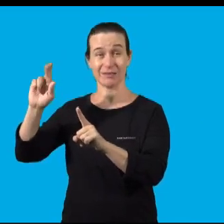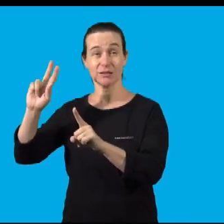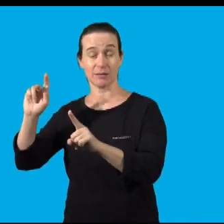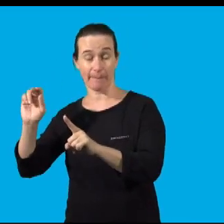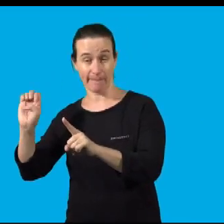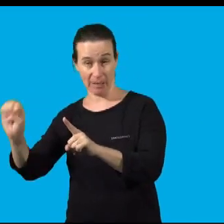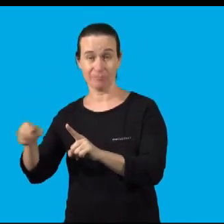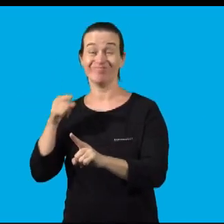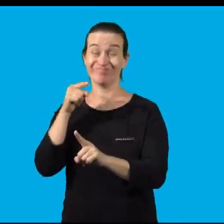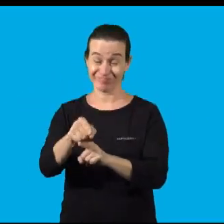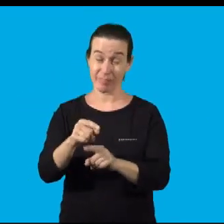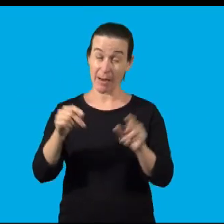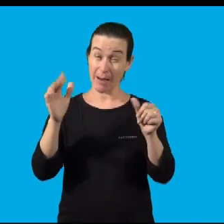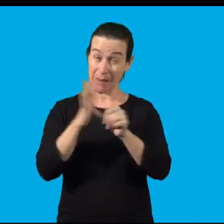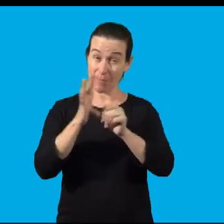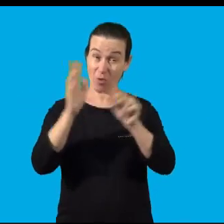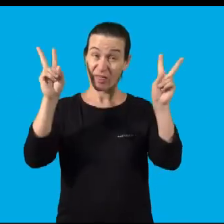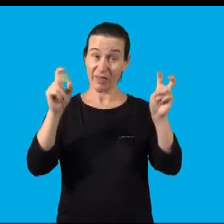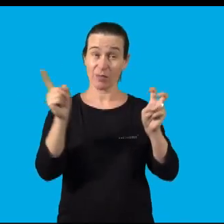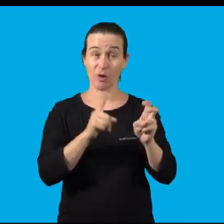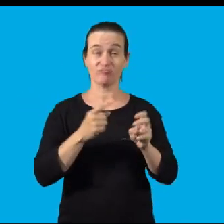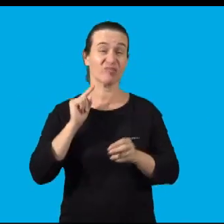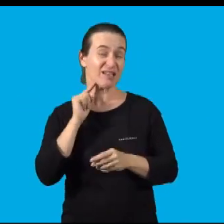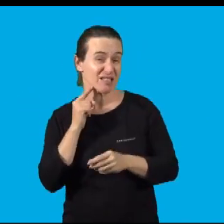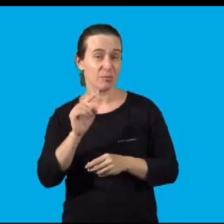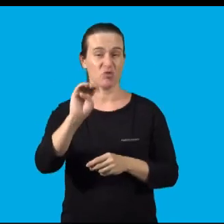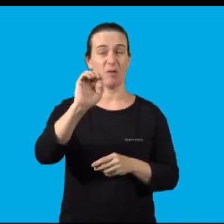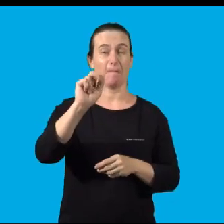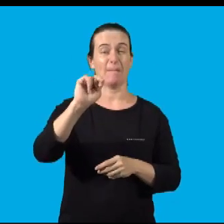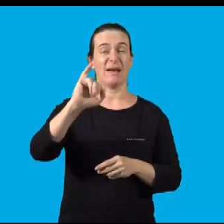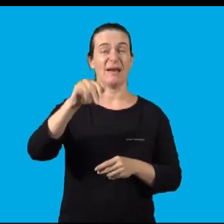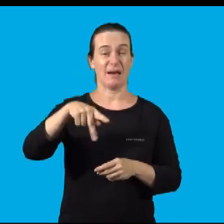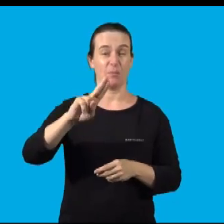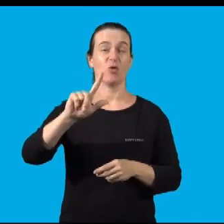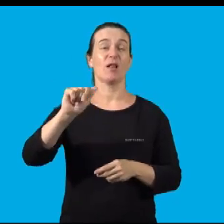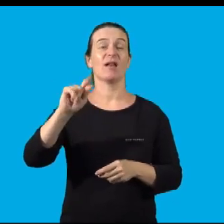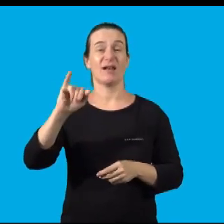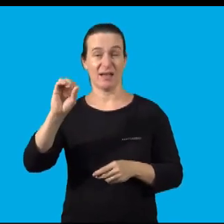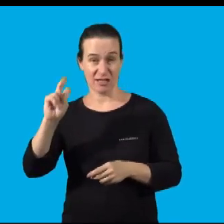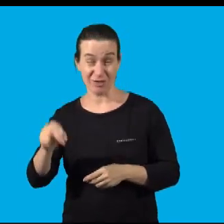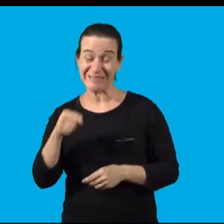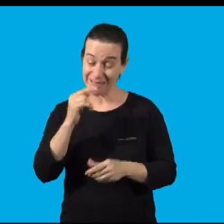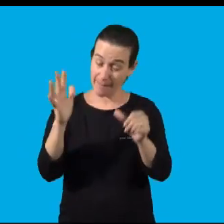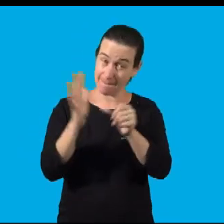manipulation are central to the tragedy that ensues at the end. So we are